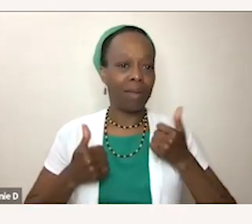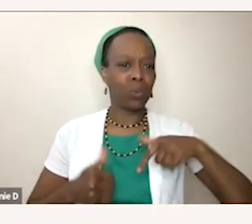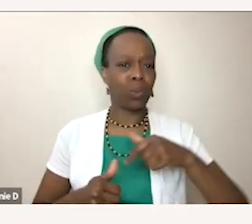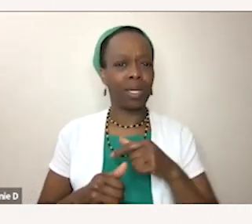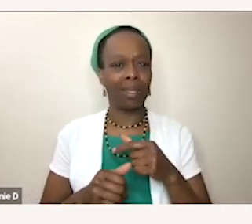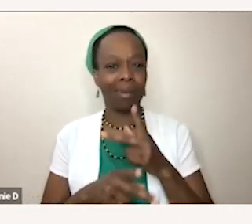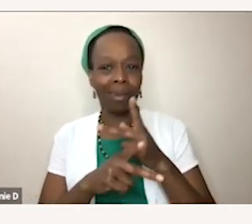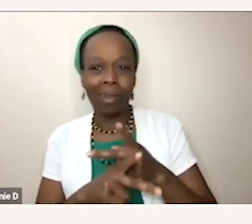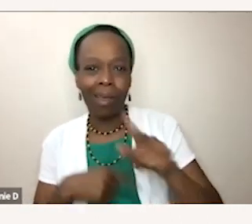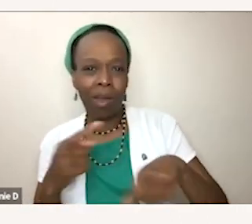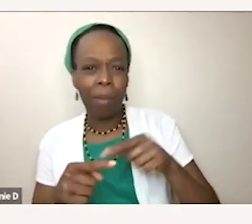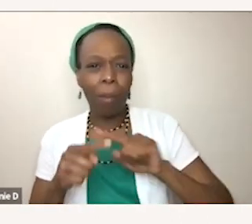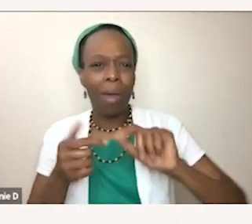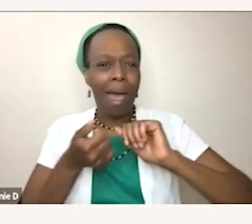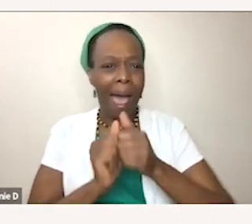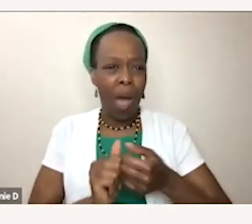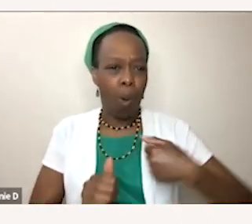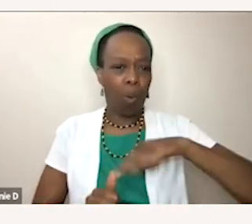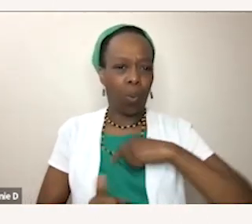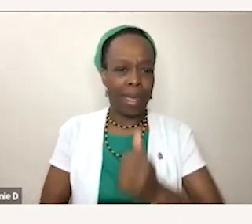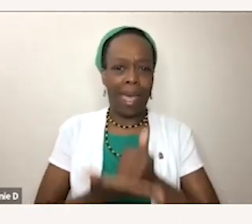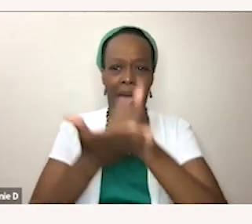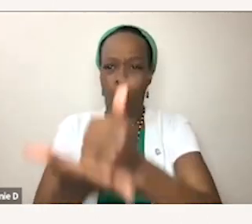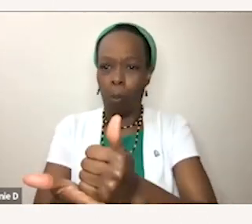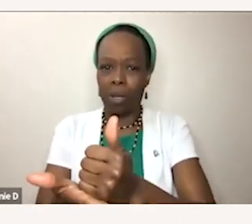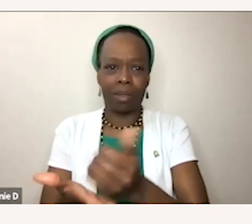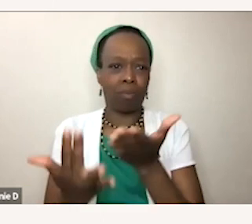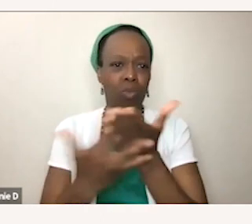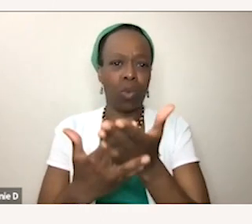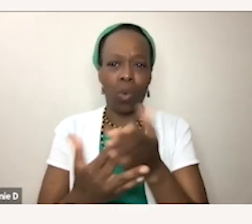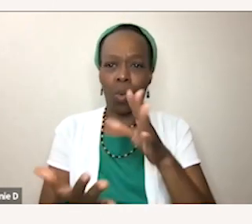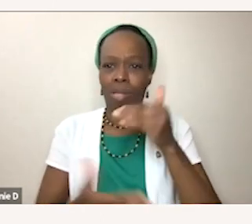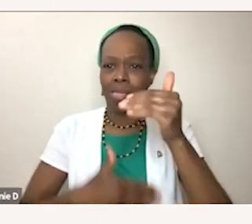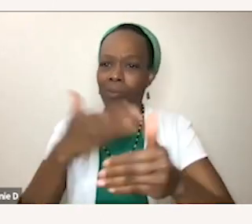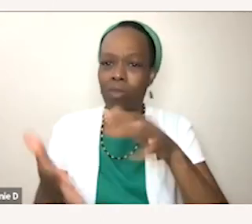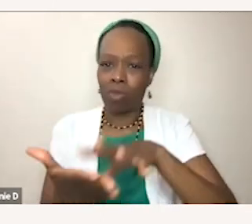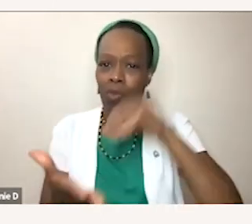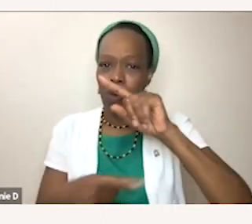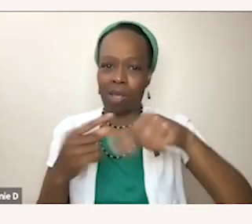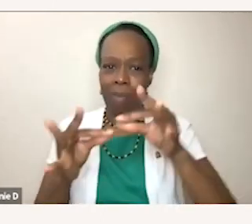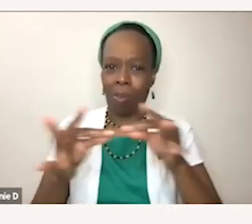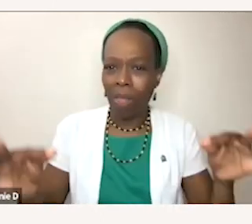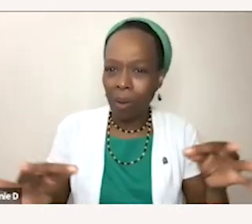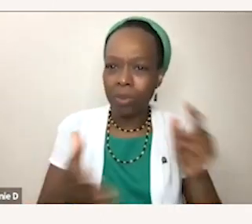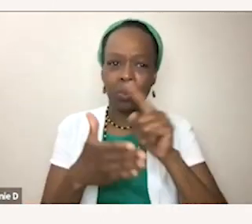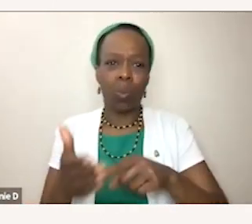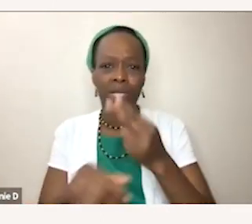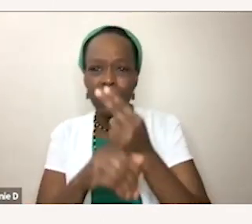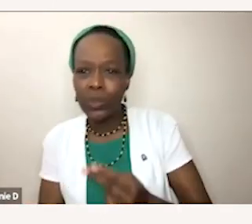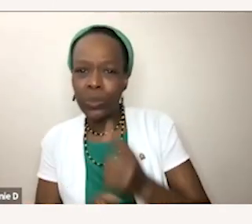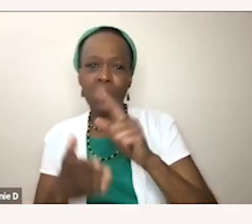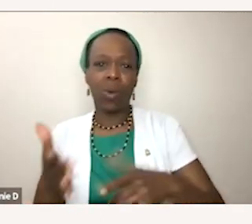them through the process of like learning about language and what to use and what feels good. So this